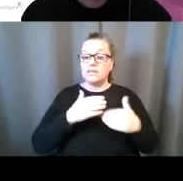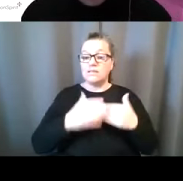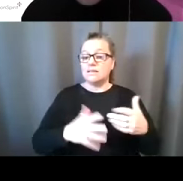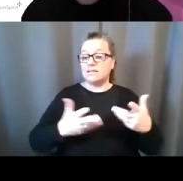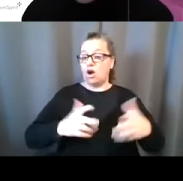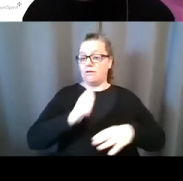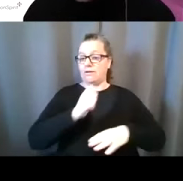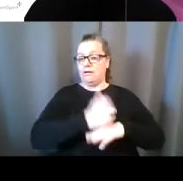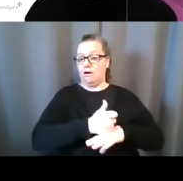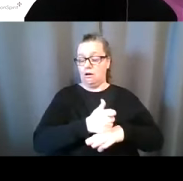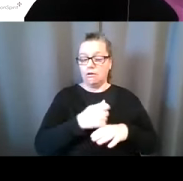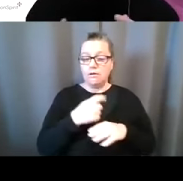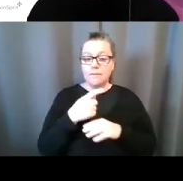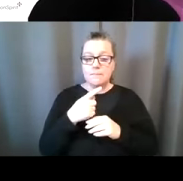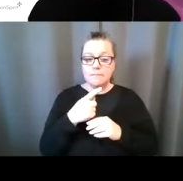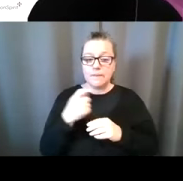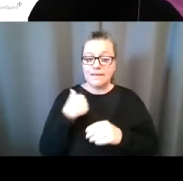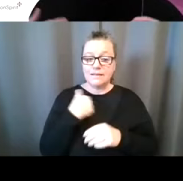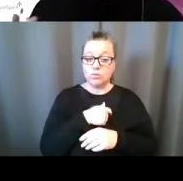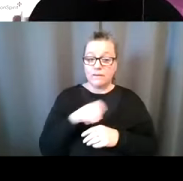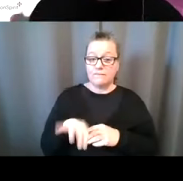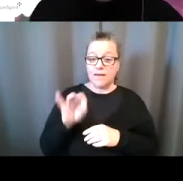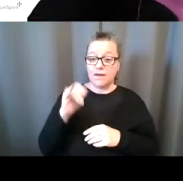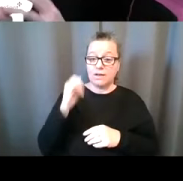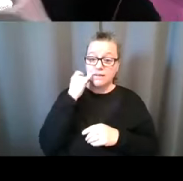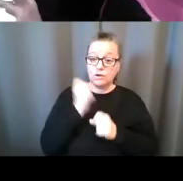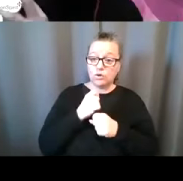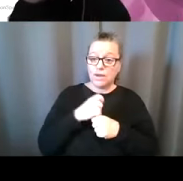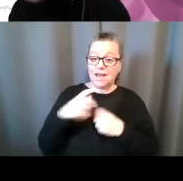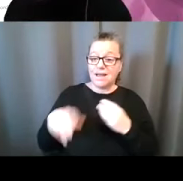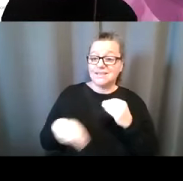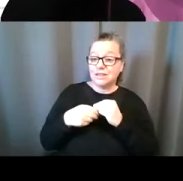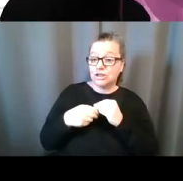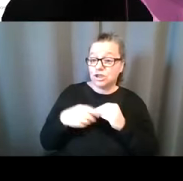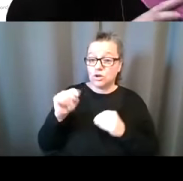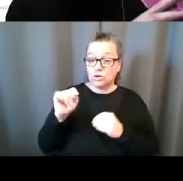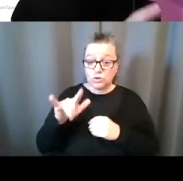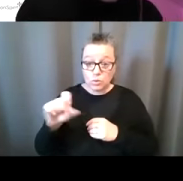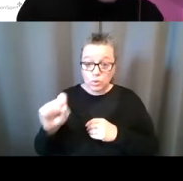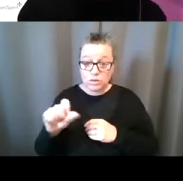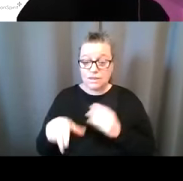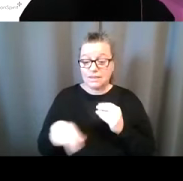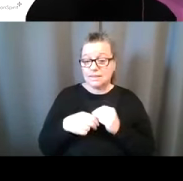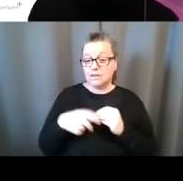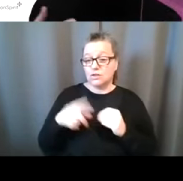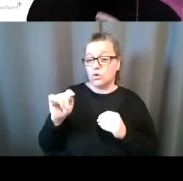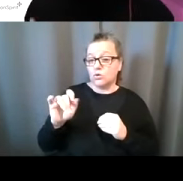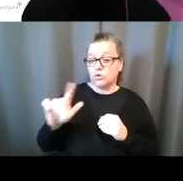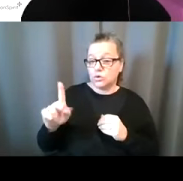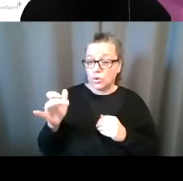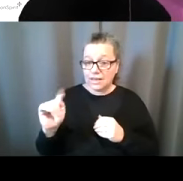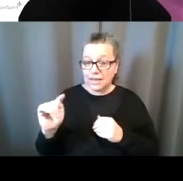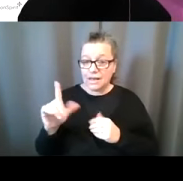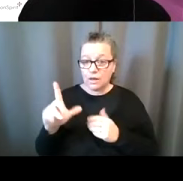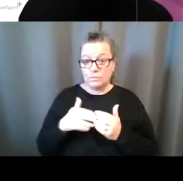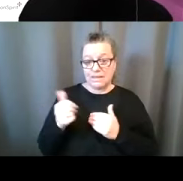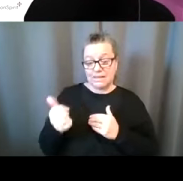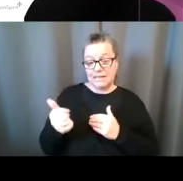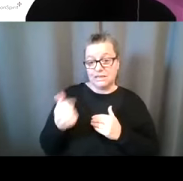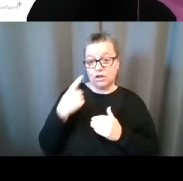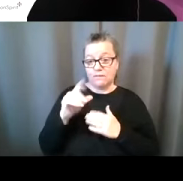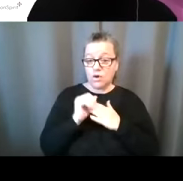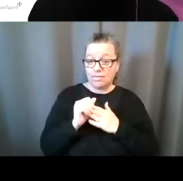are, because we felt that if you created additional tools or additional toolkit, it would be easier for leaders